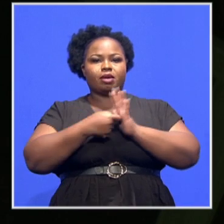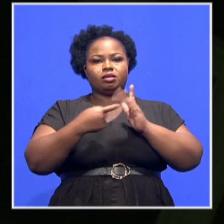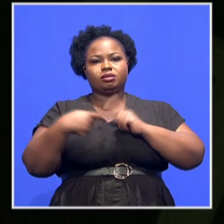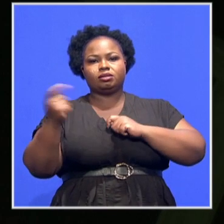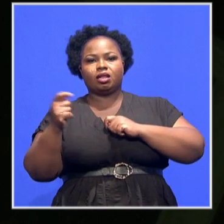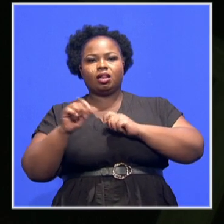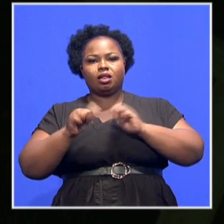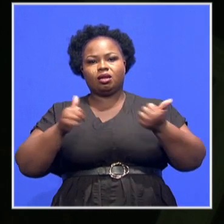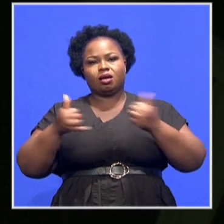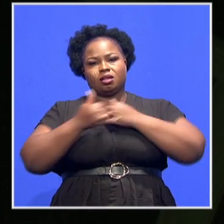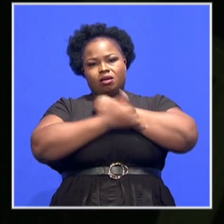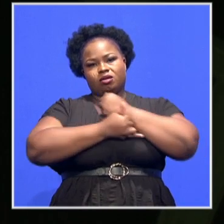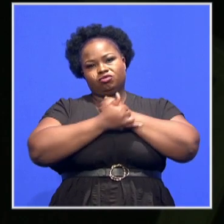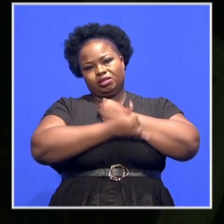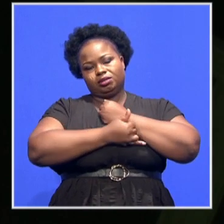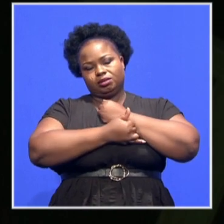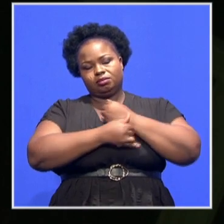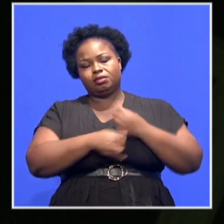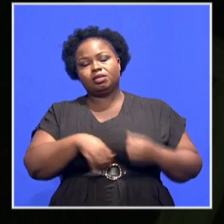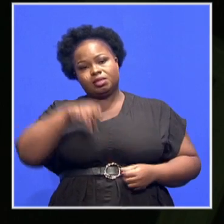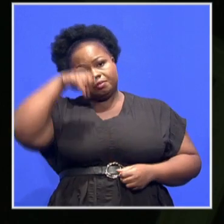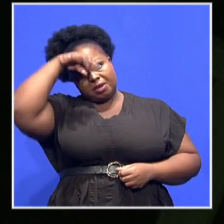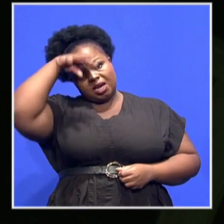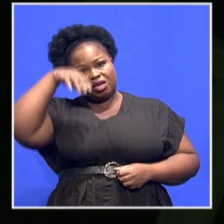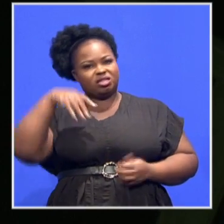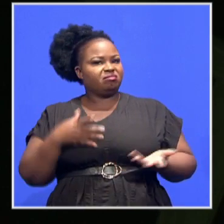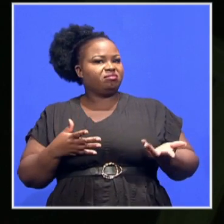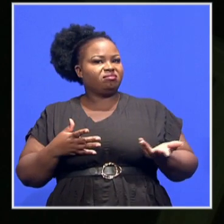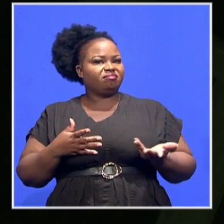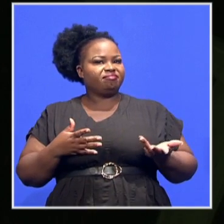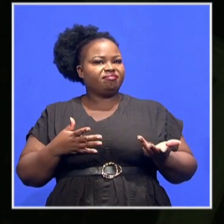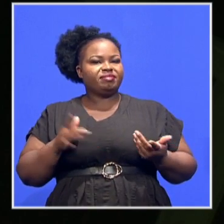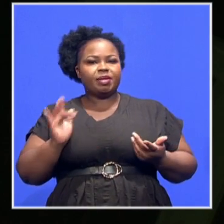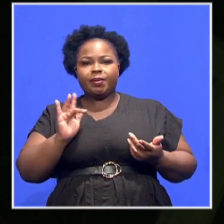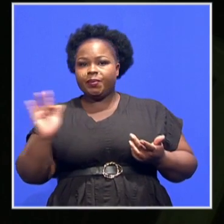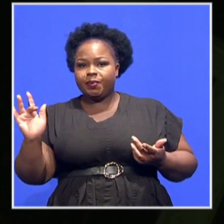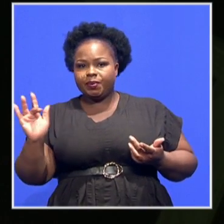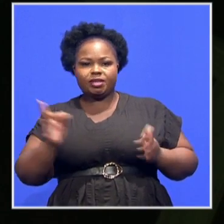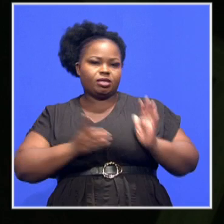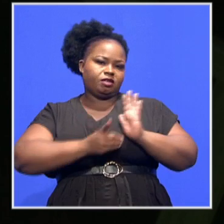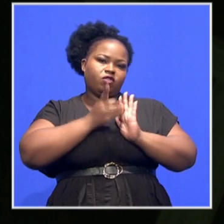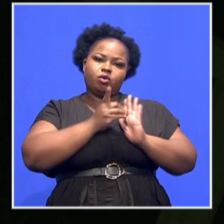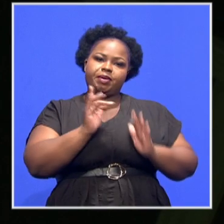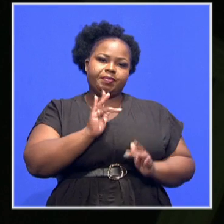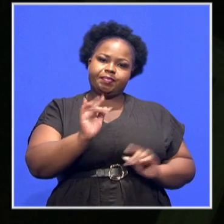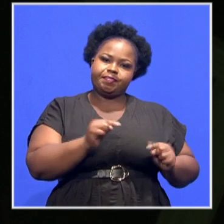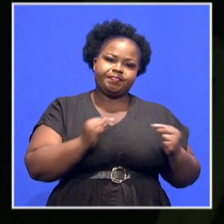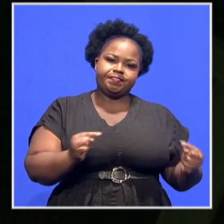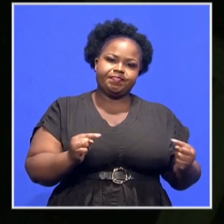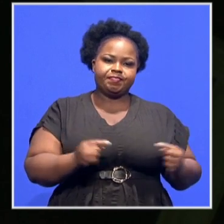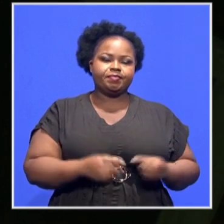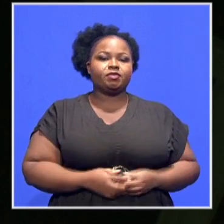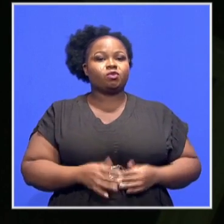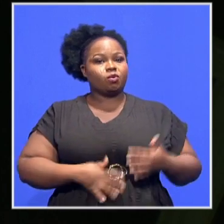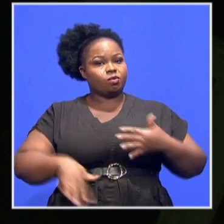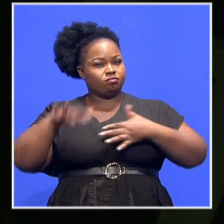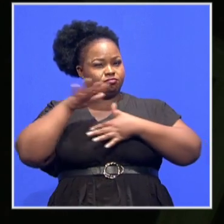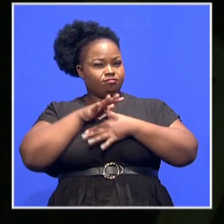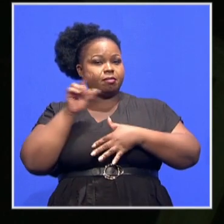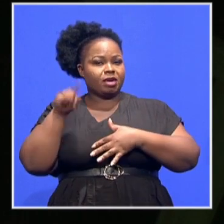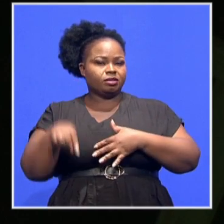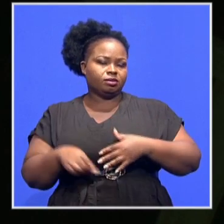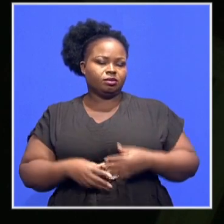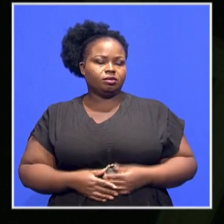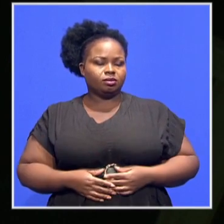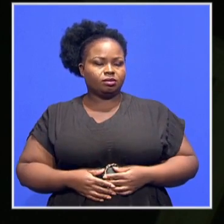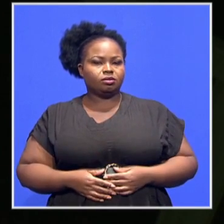mining, mining must be at the forefront of social development. The implementation